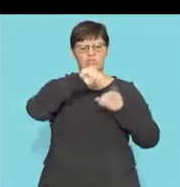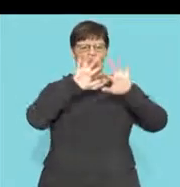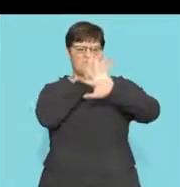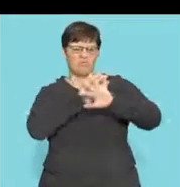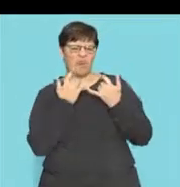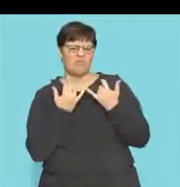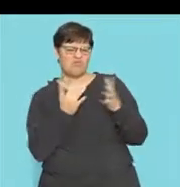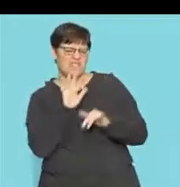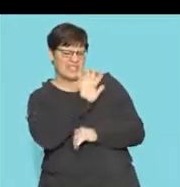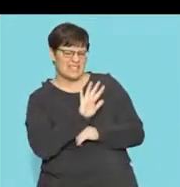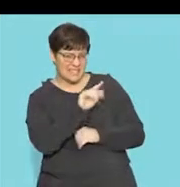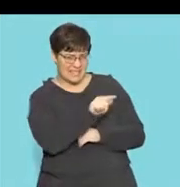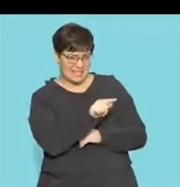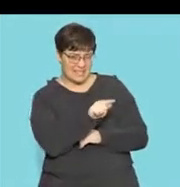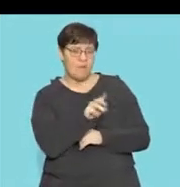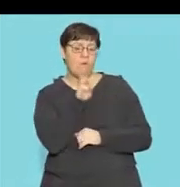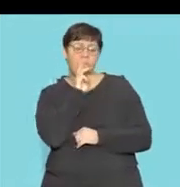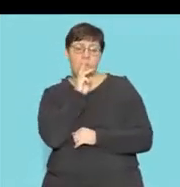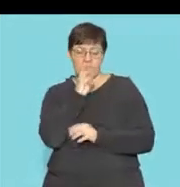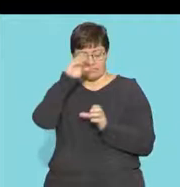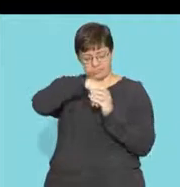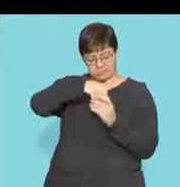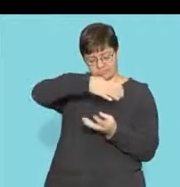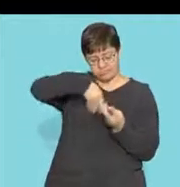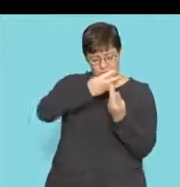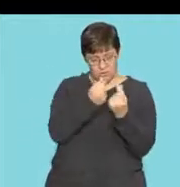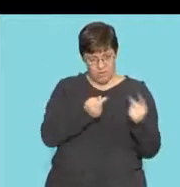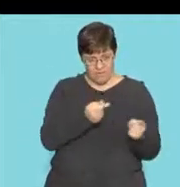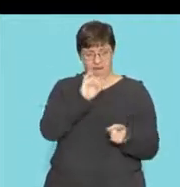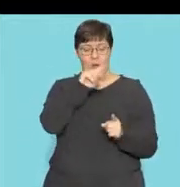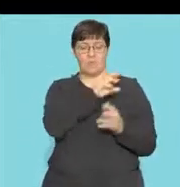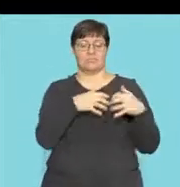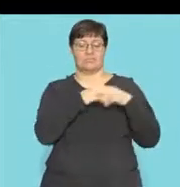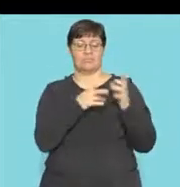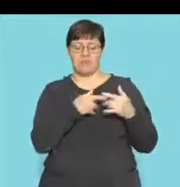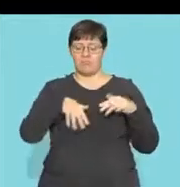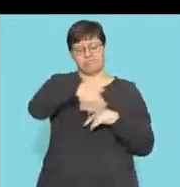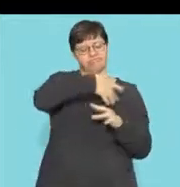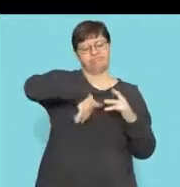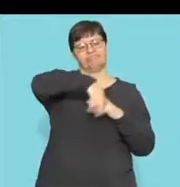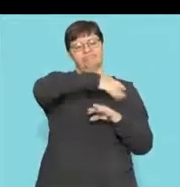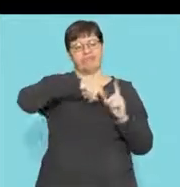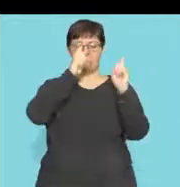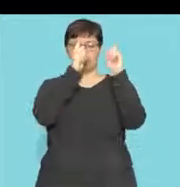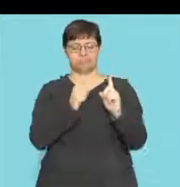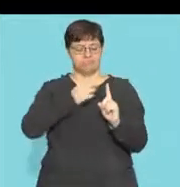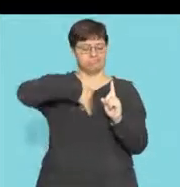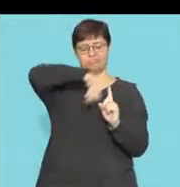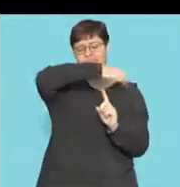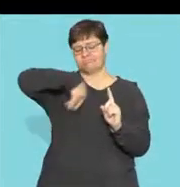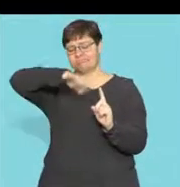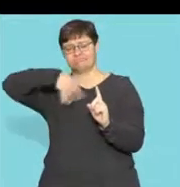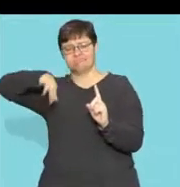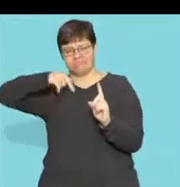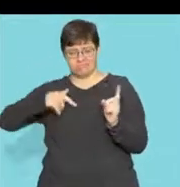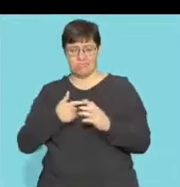salt, and we dissolved it in water to produce those ions. Those ions are swimming around. The copper ions,